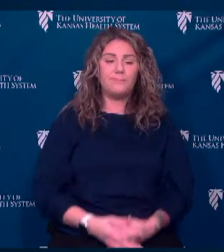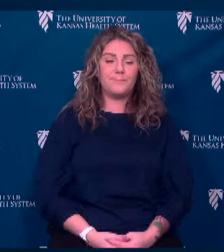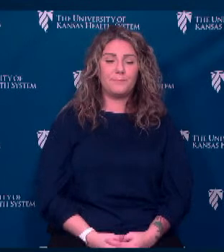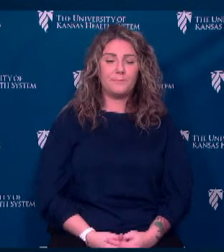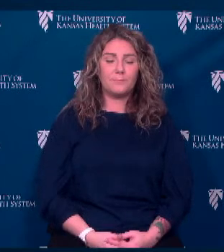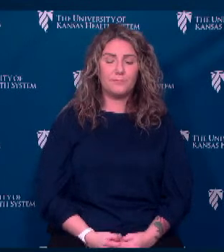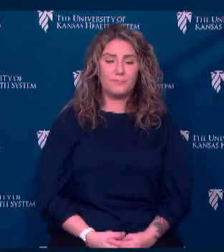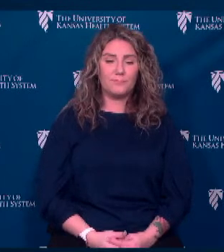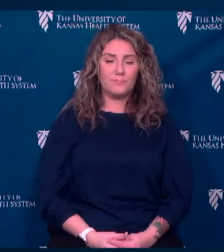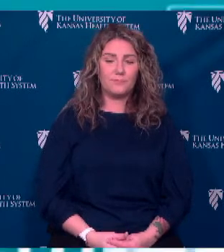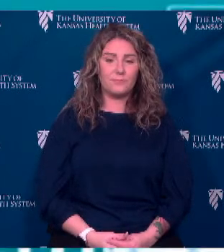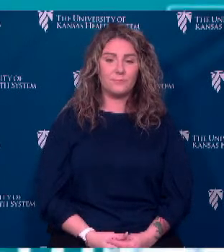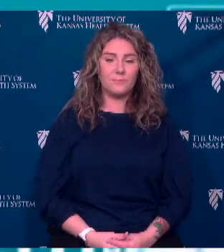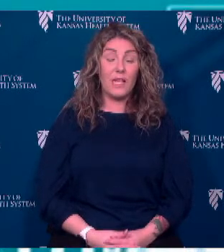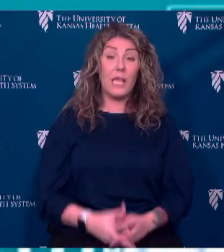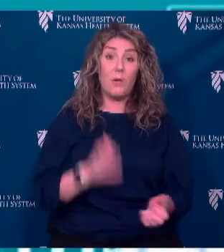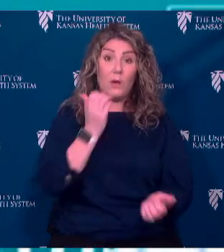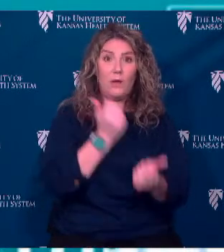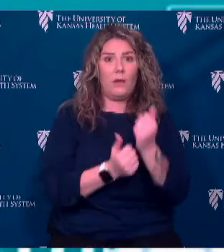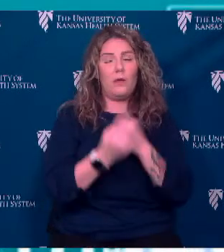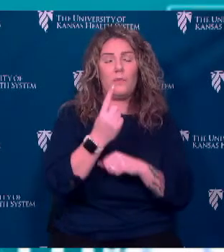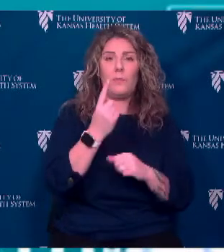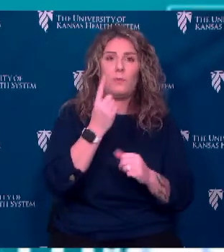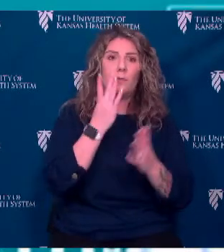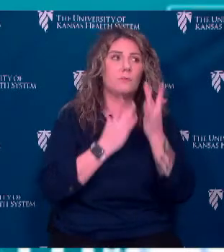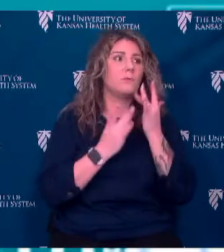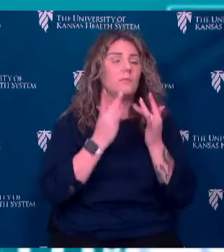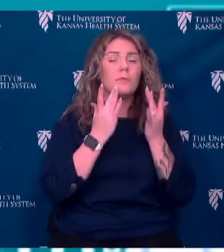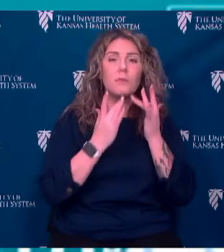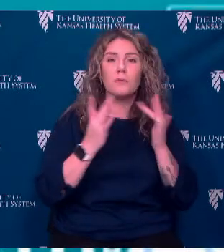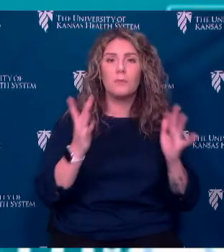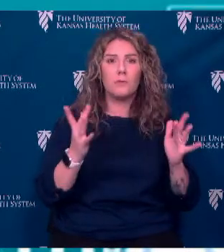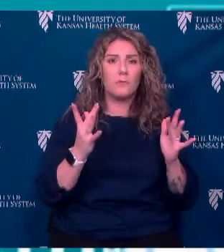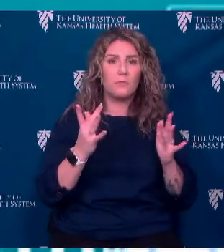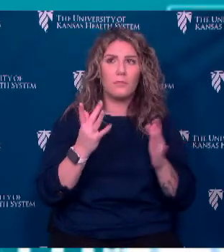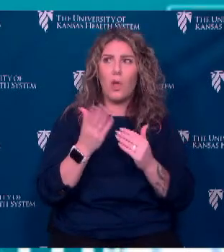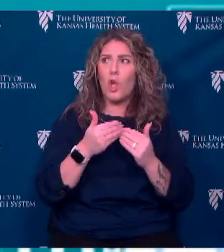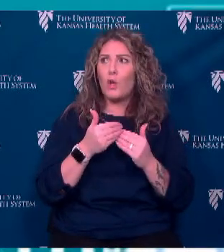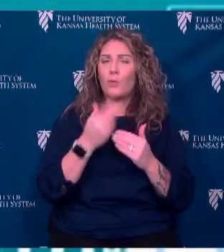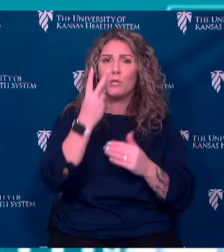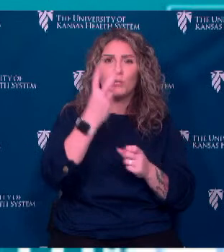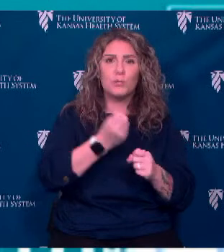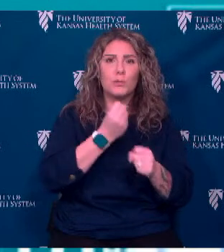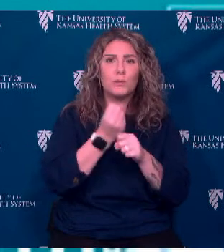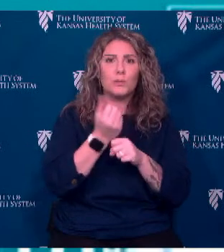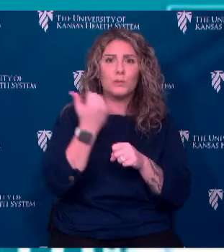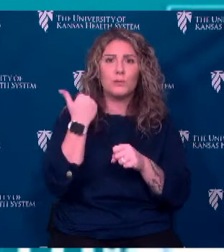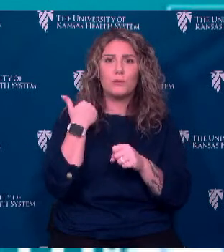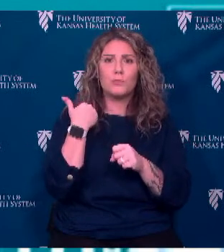Well, everybody's been stretched. Here, almost 2 years ago, we opened a